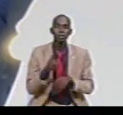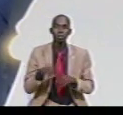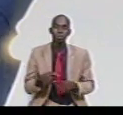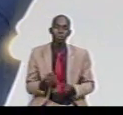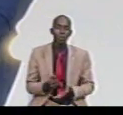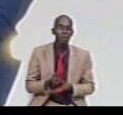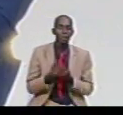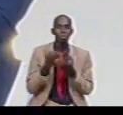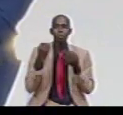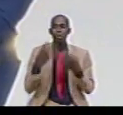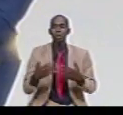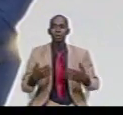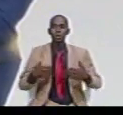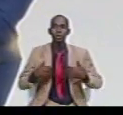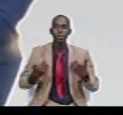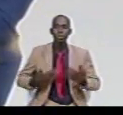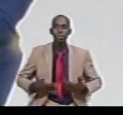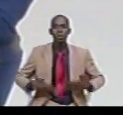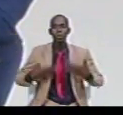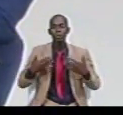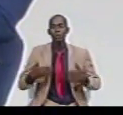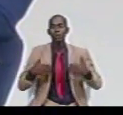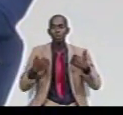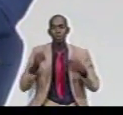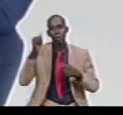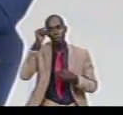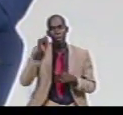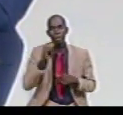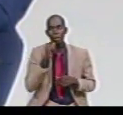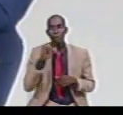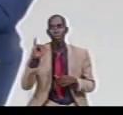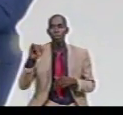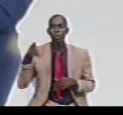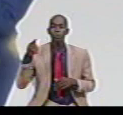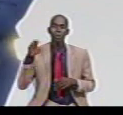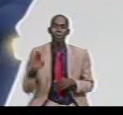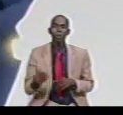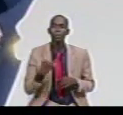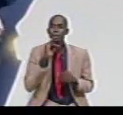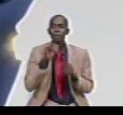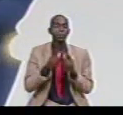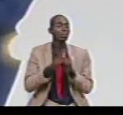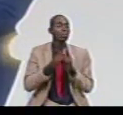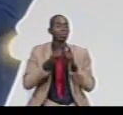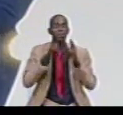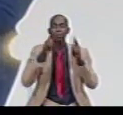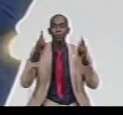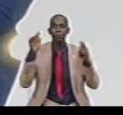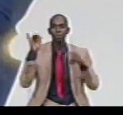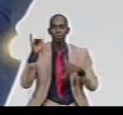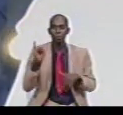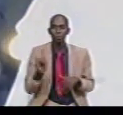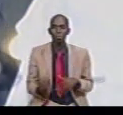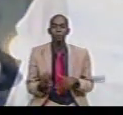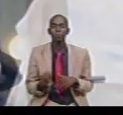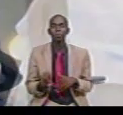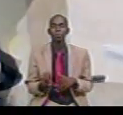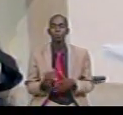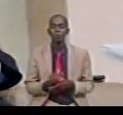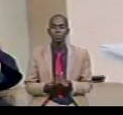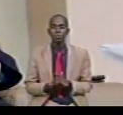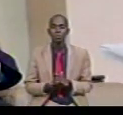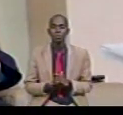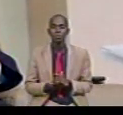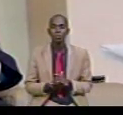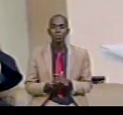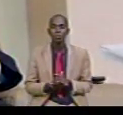paths of youths, young adults, and working professionals is immense, immeasurable, and indelible.